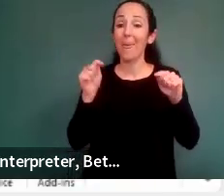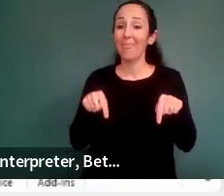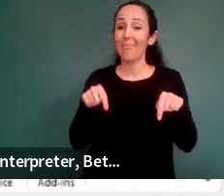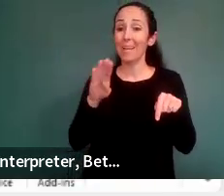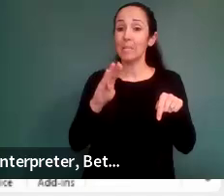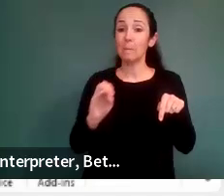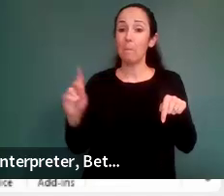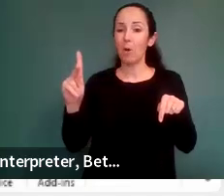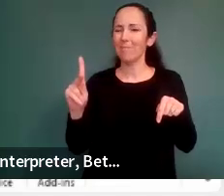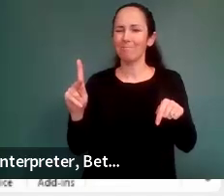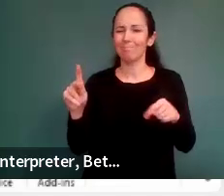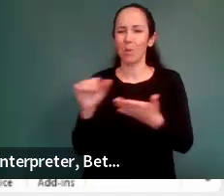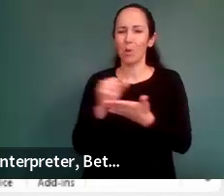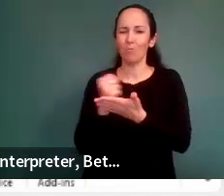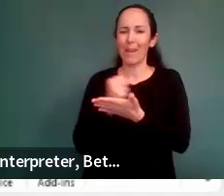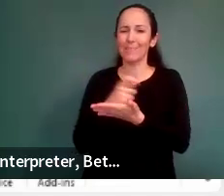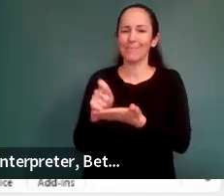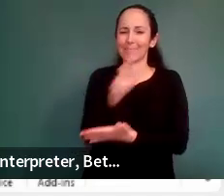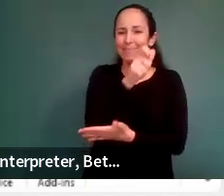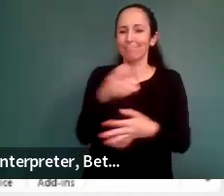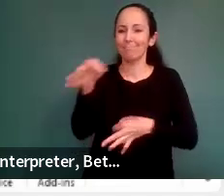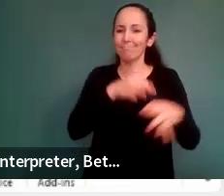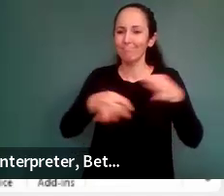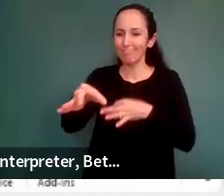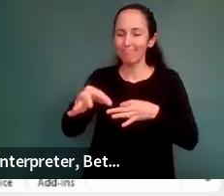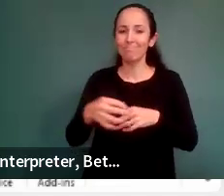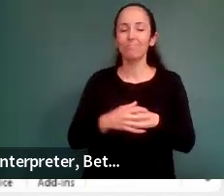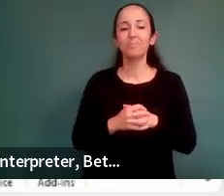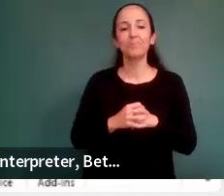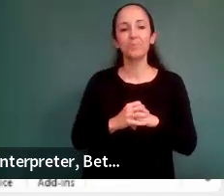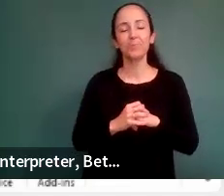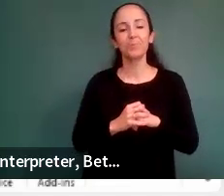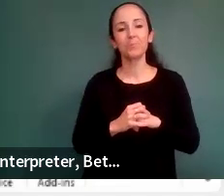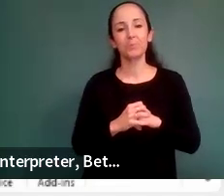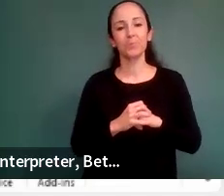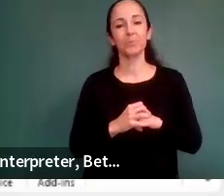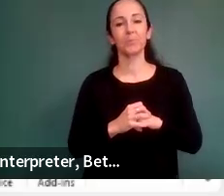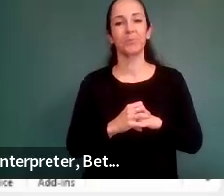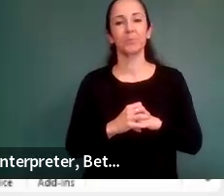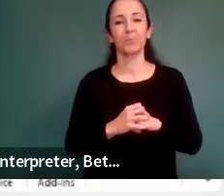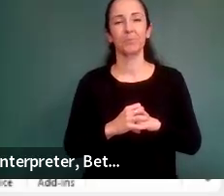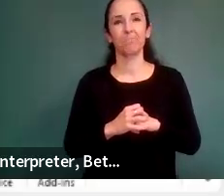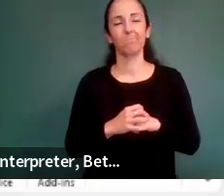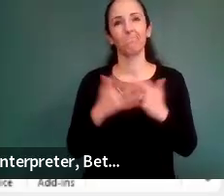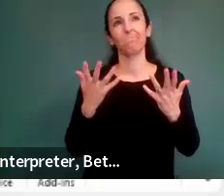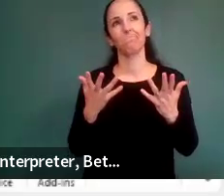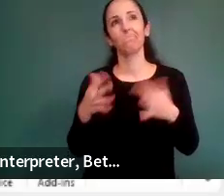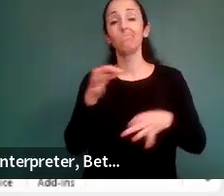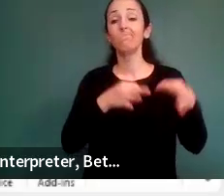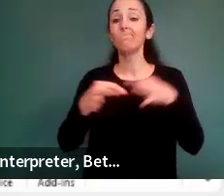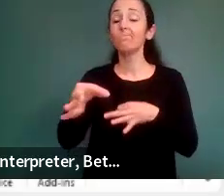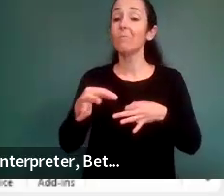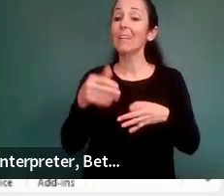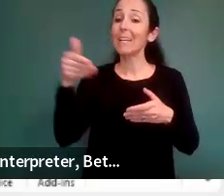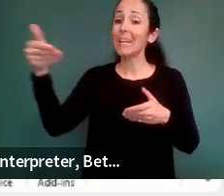erase this book and put something more meaningful. Select all. K. Selection. Delete space. Let's put introduction.